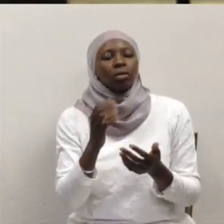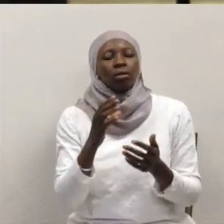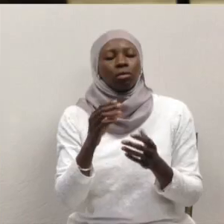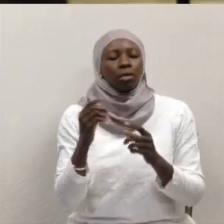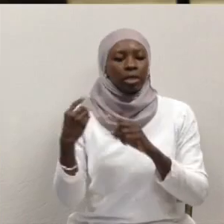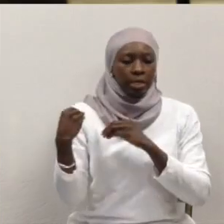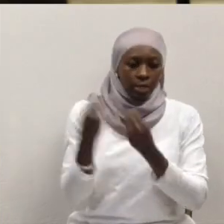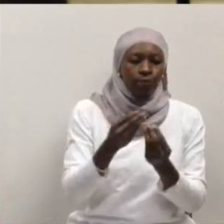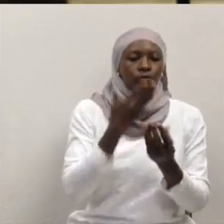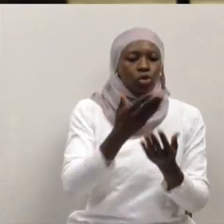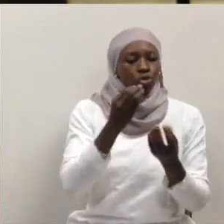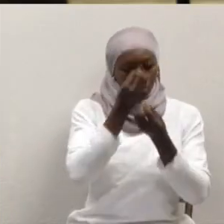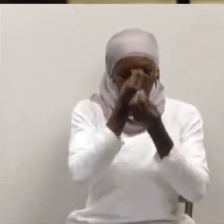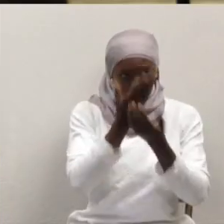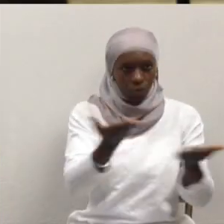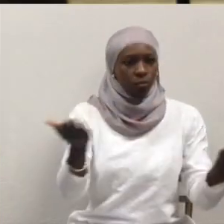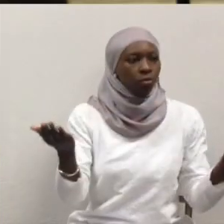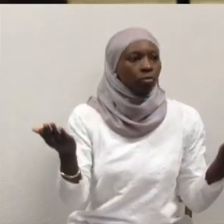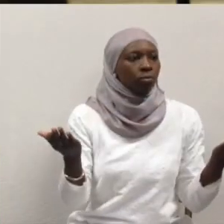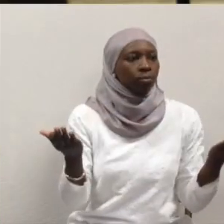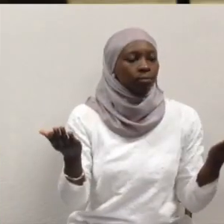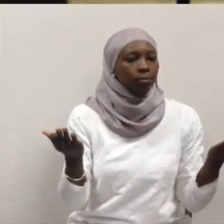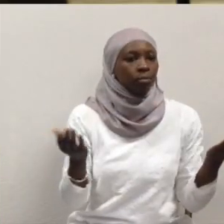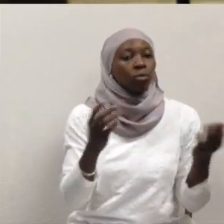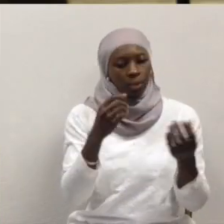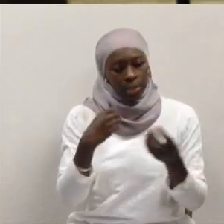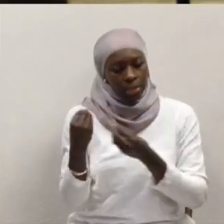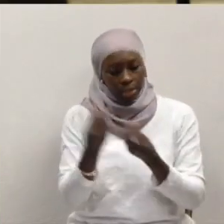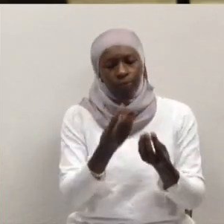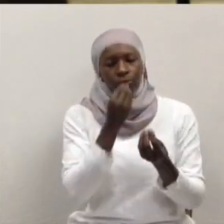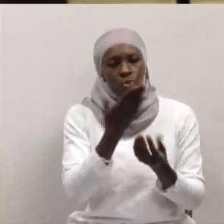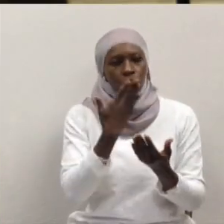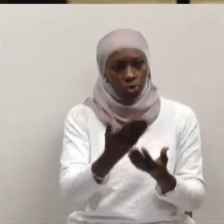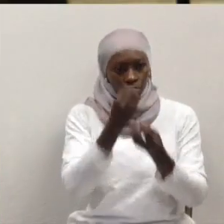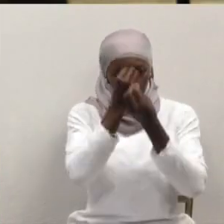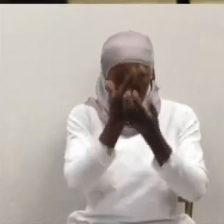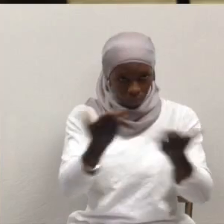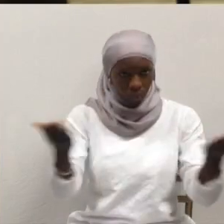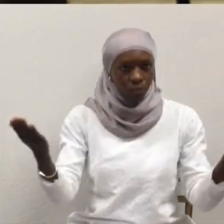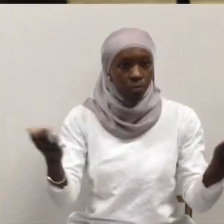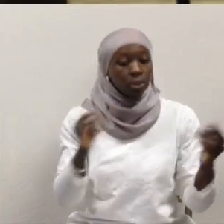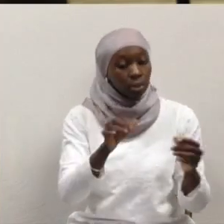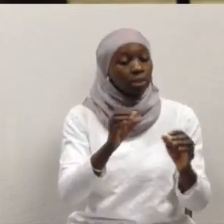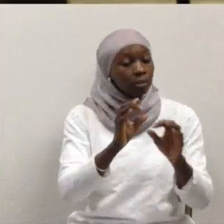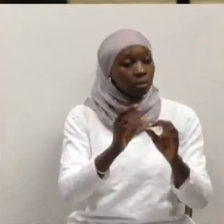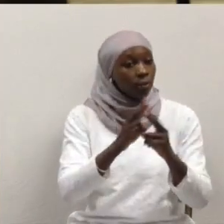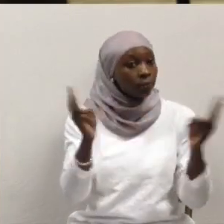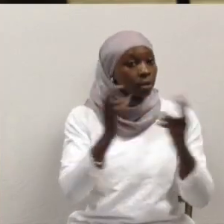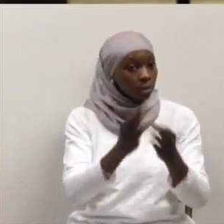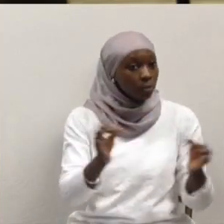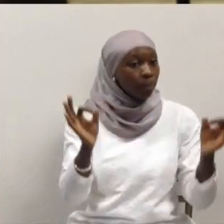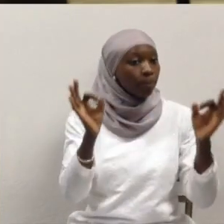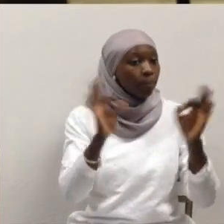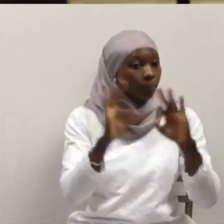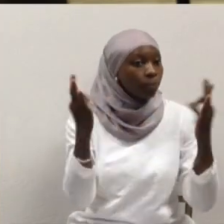giver. He gives good news. He gives good news. And it's very important that you know that if you